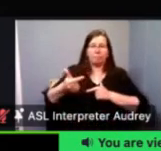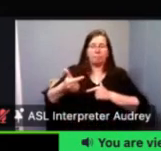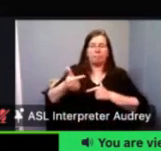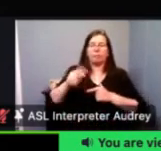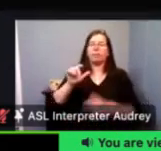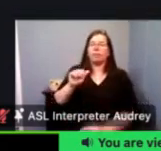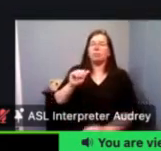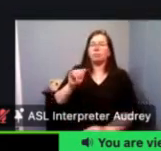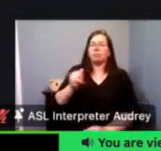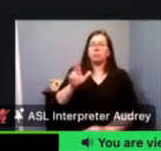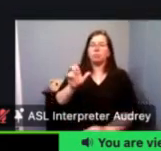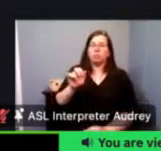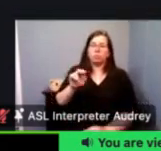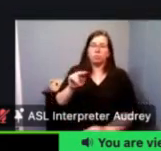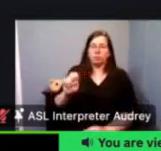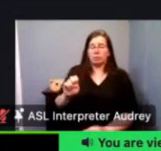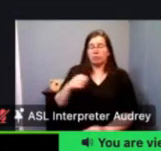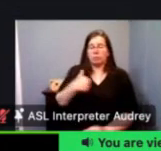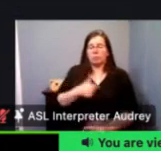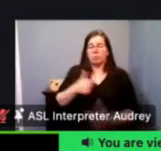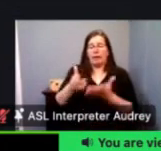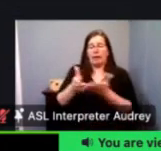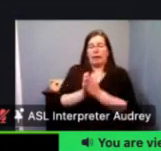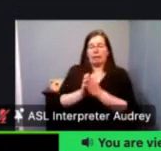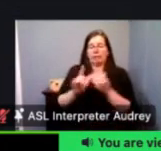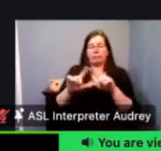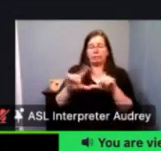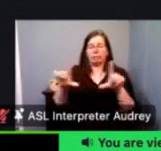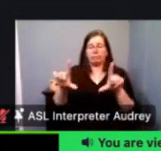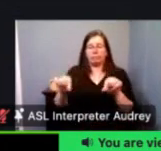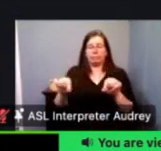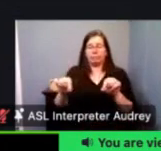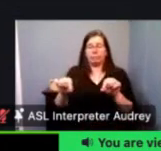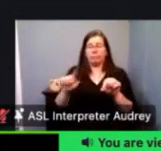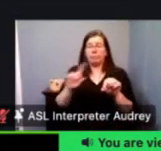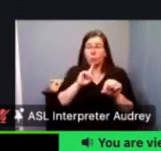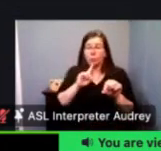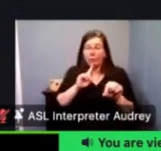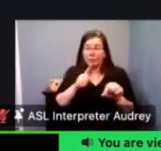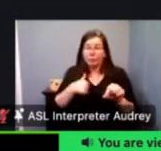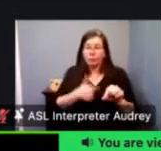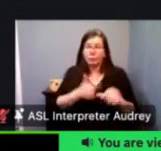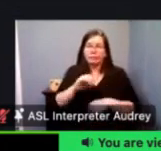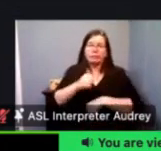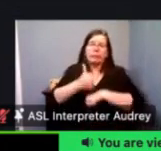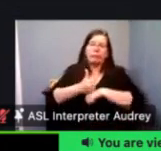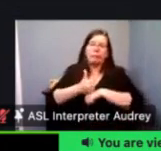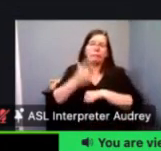our registration form, we just ask, really, so we try to frame it